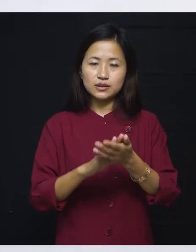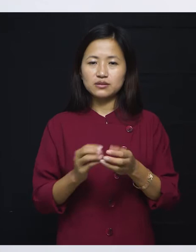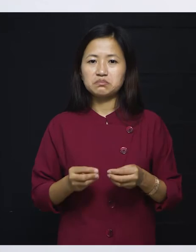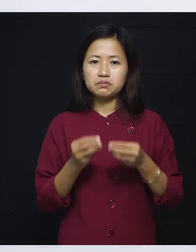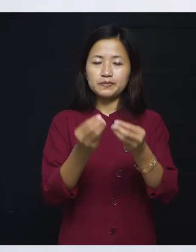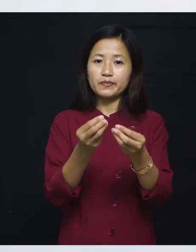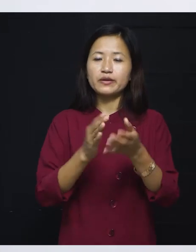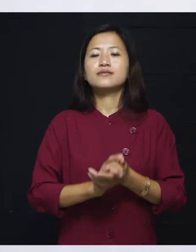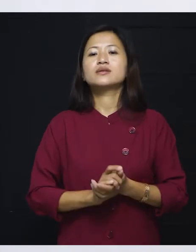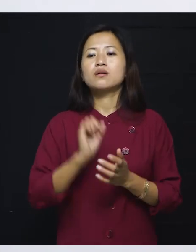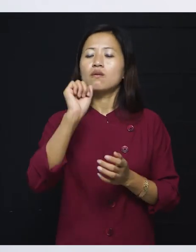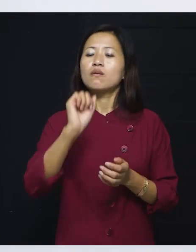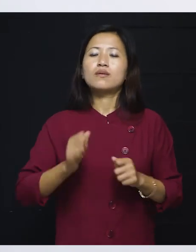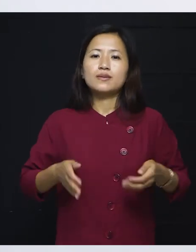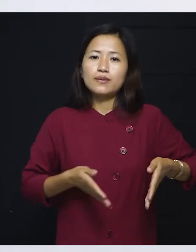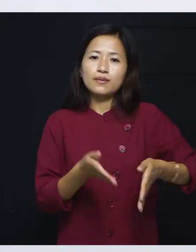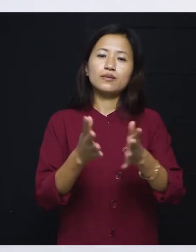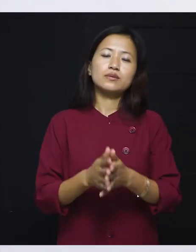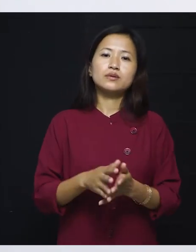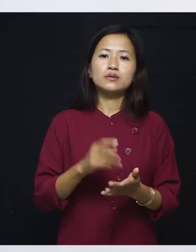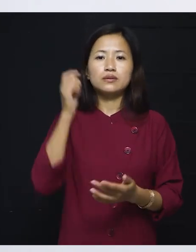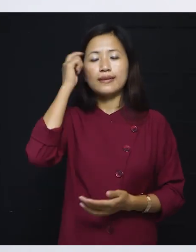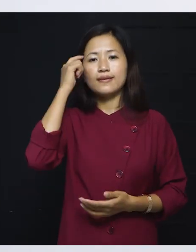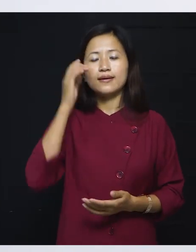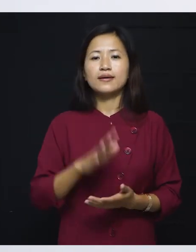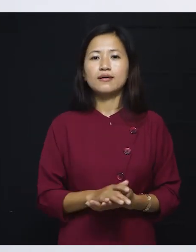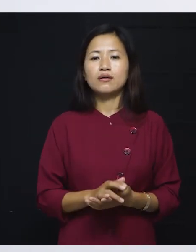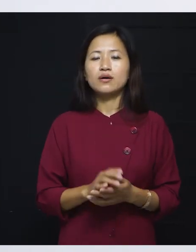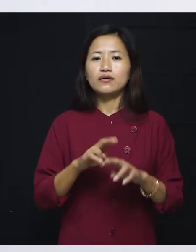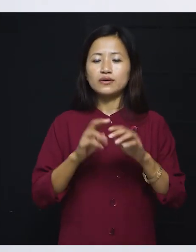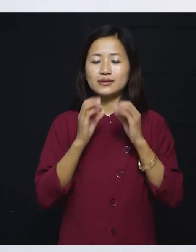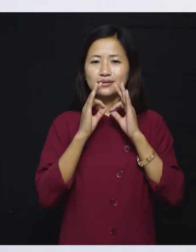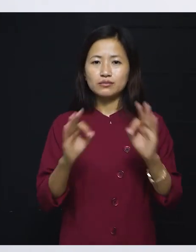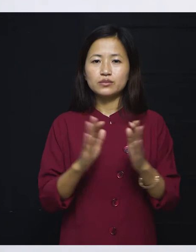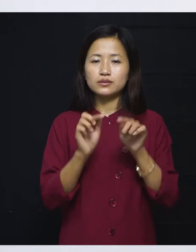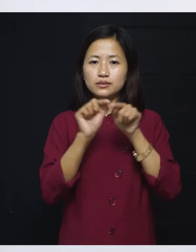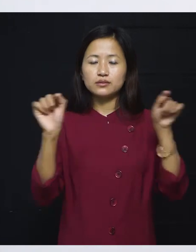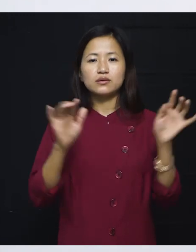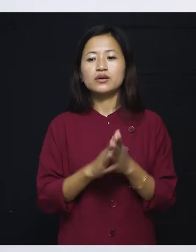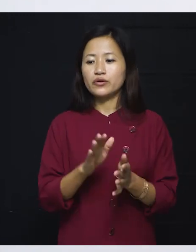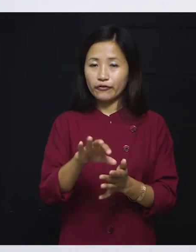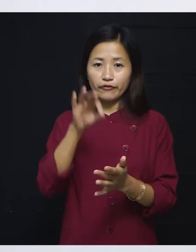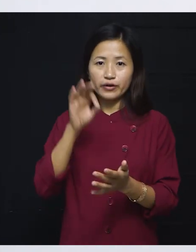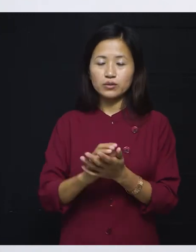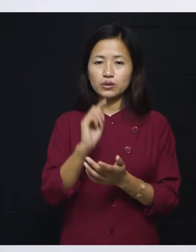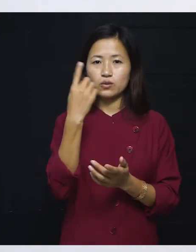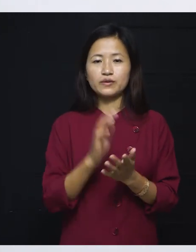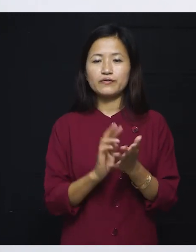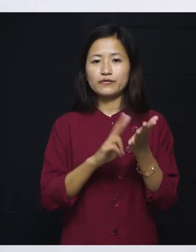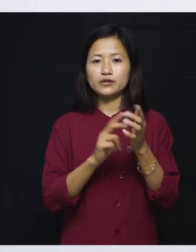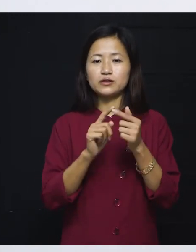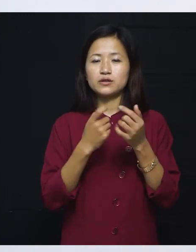very simple in its own way. I want you to think of another simple sentence where you will find only one verb,